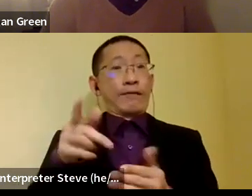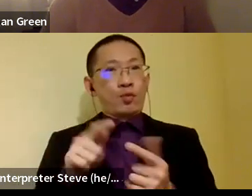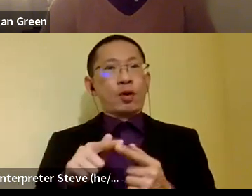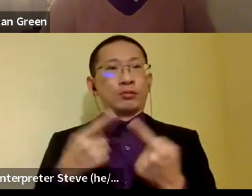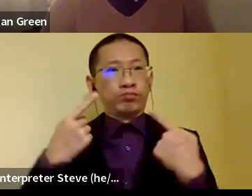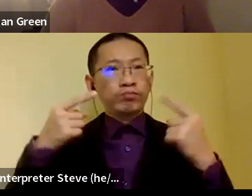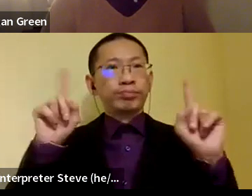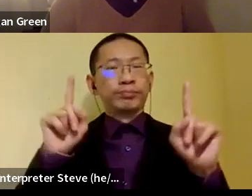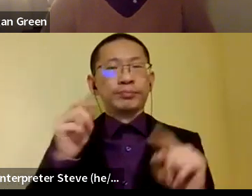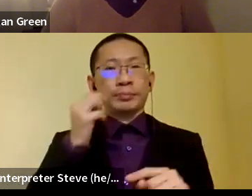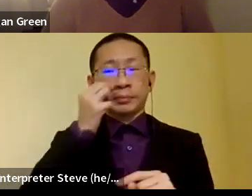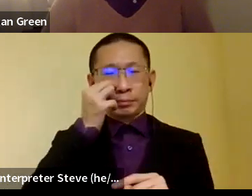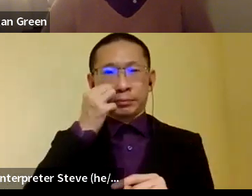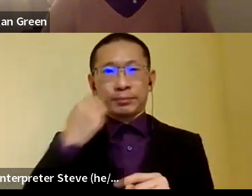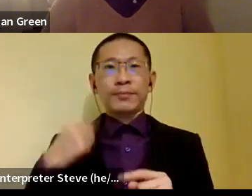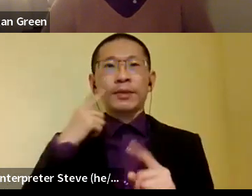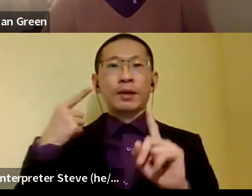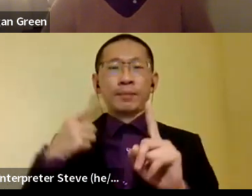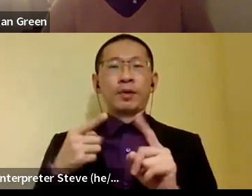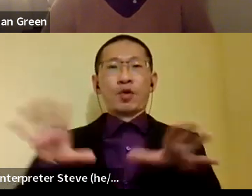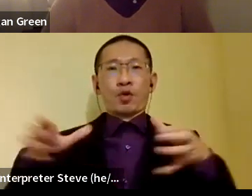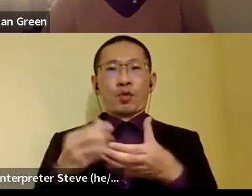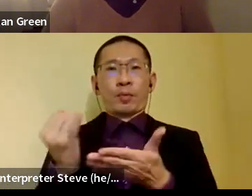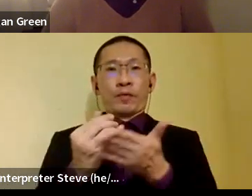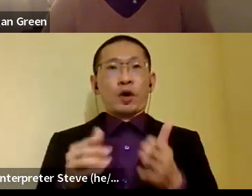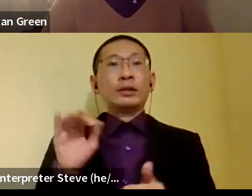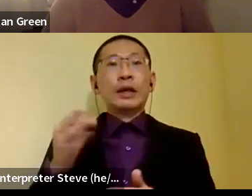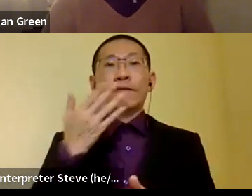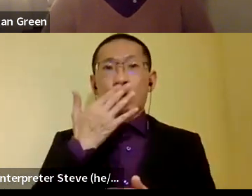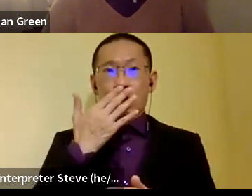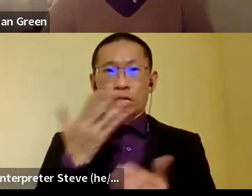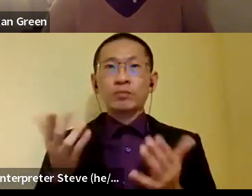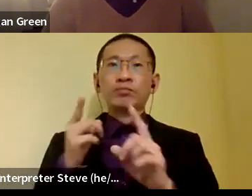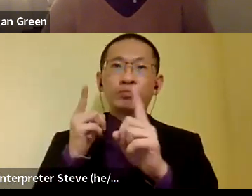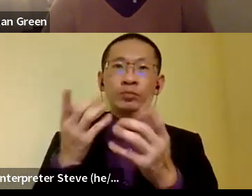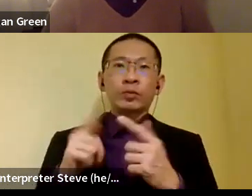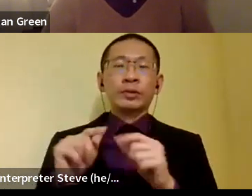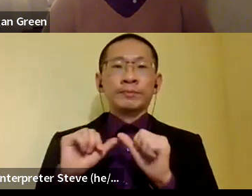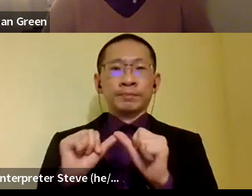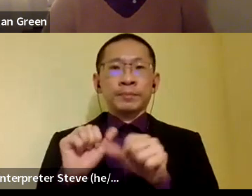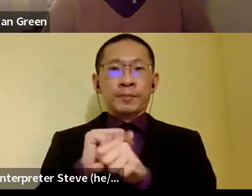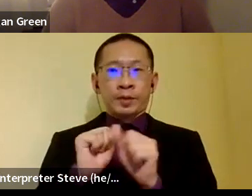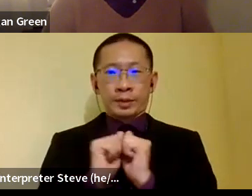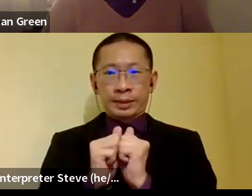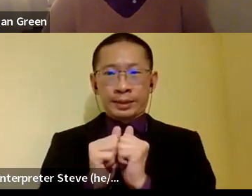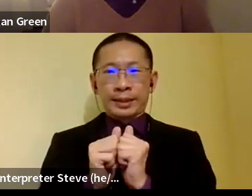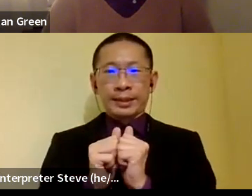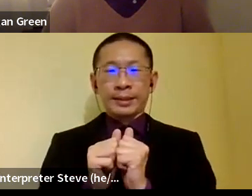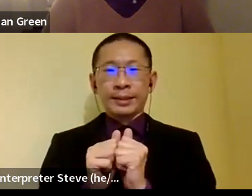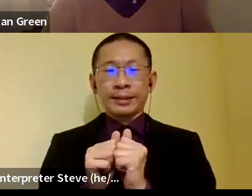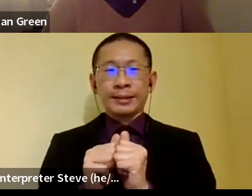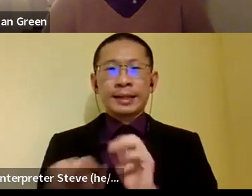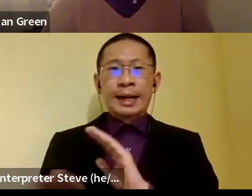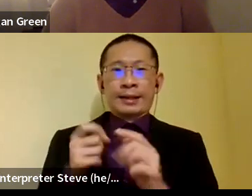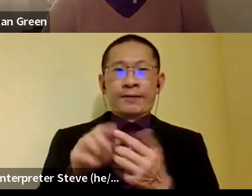think the impetus was a group of artists of color who were wanting to continue to make work together outside of school